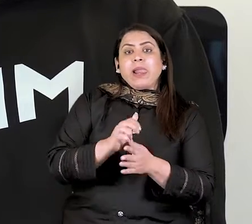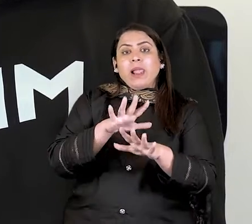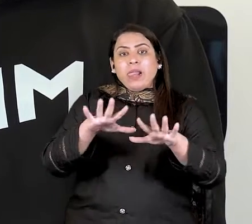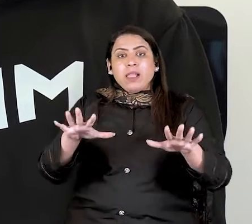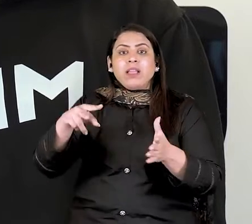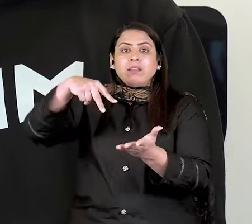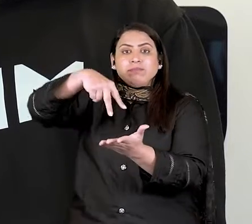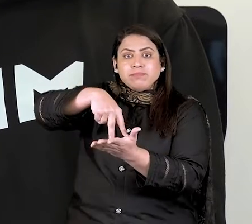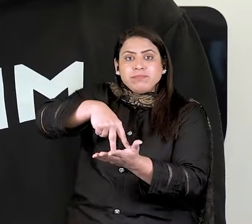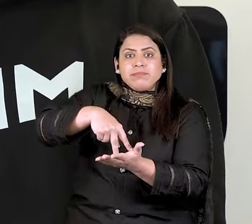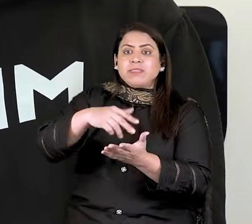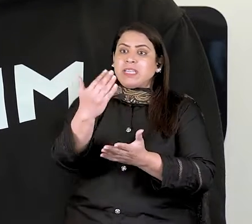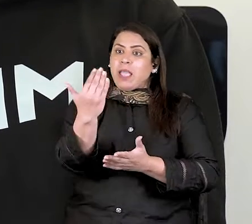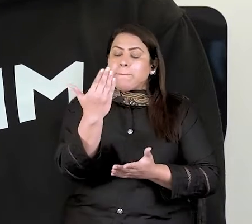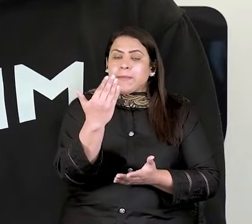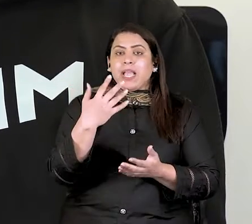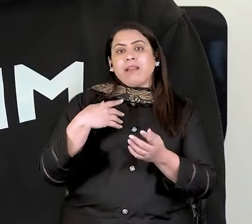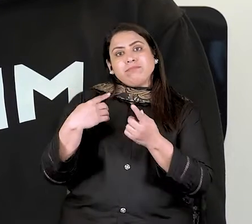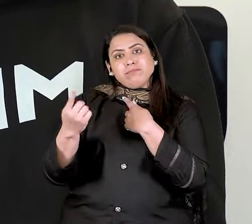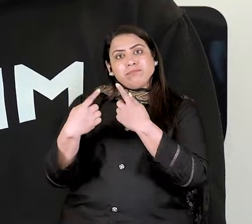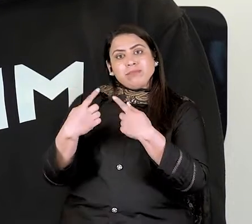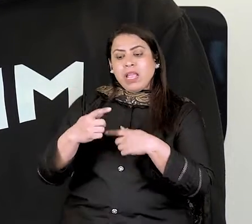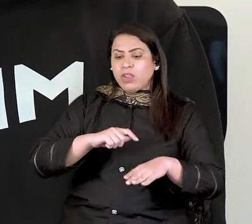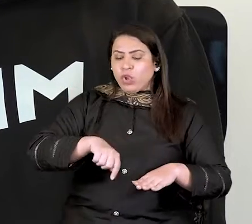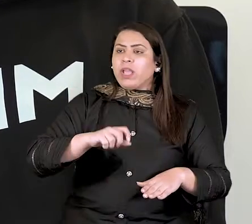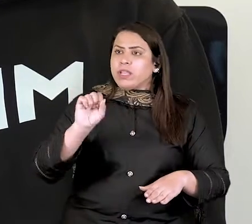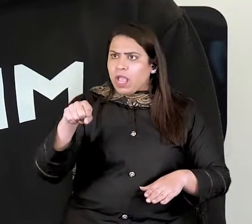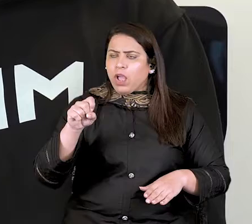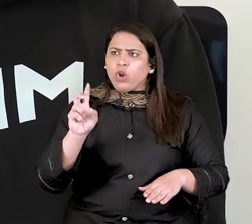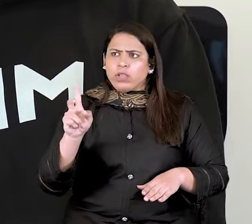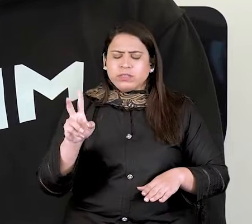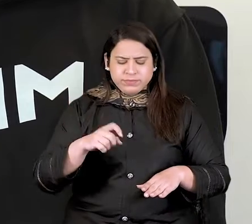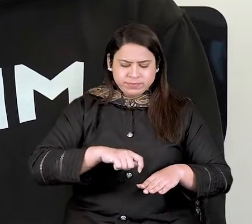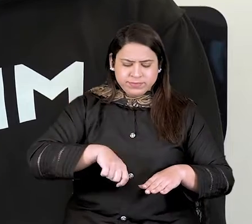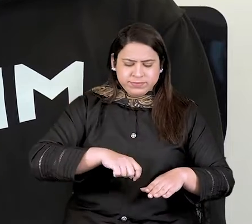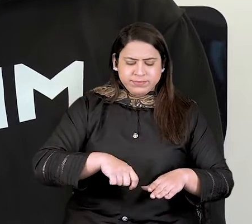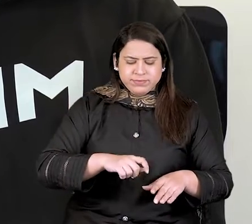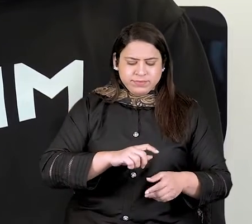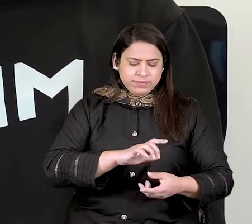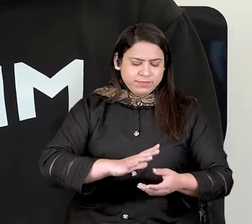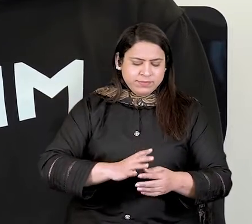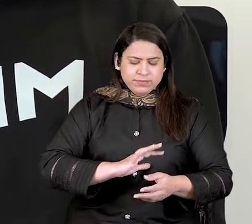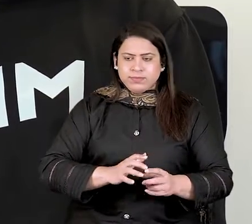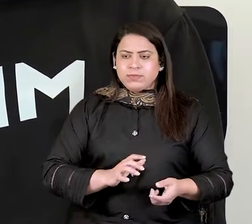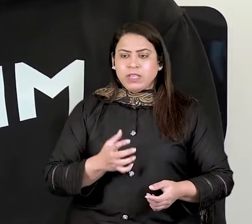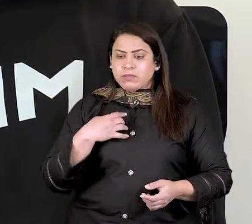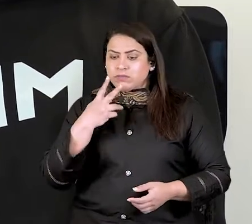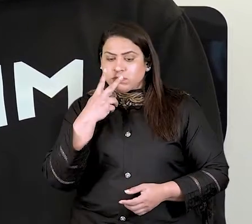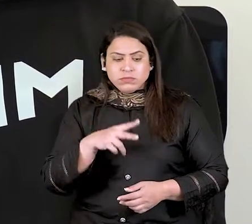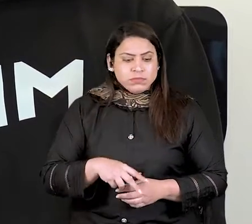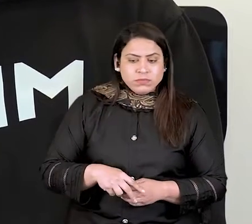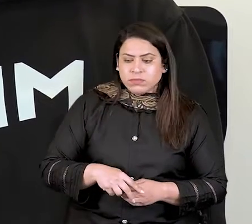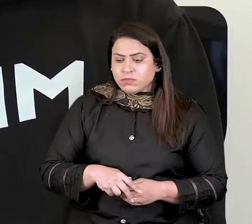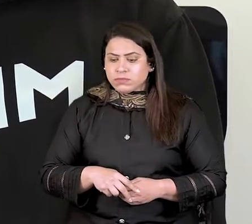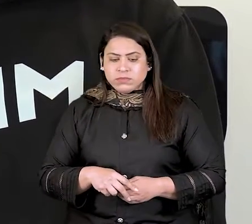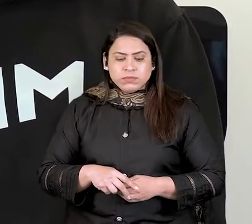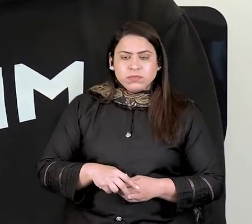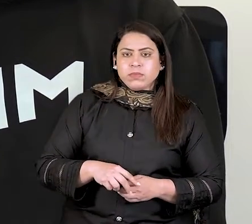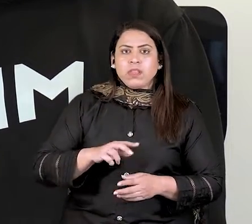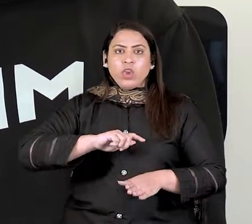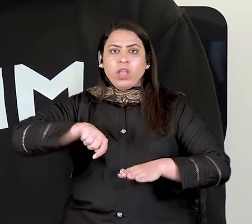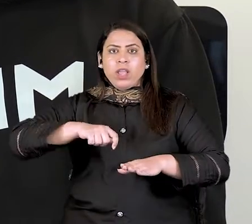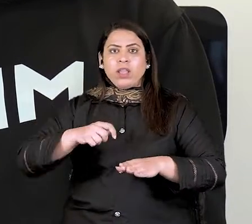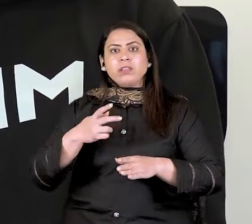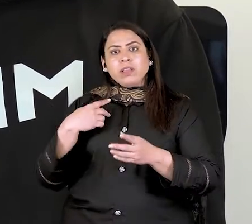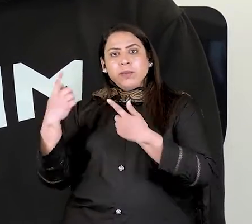every time. They're in the kitchen, amazing. you know, they're sitting over there. They're standing right in the front with me and, you know, doing everything. He